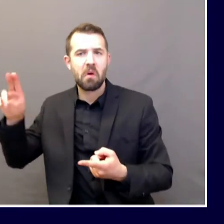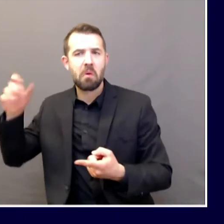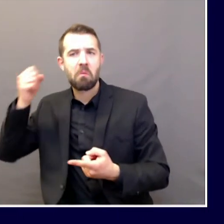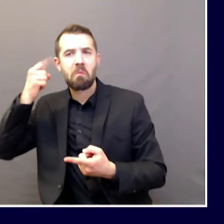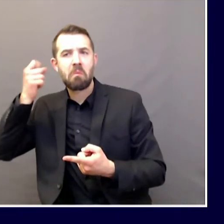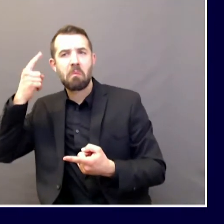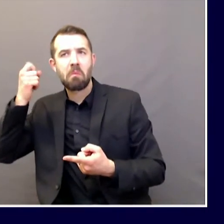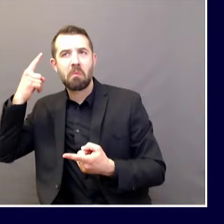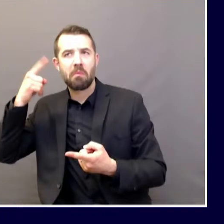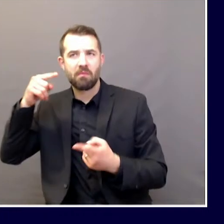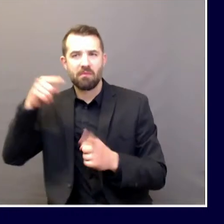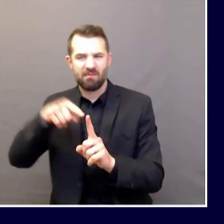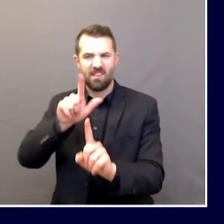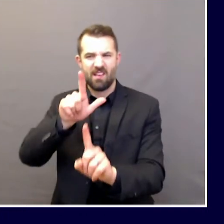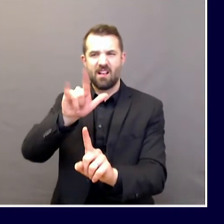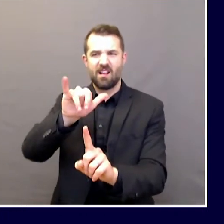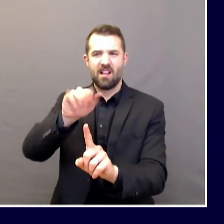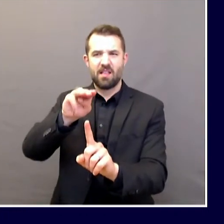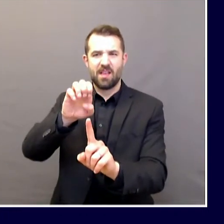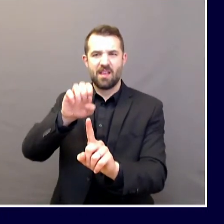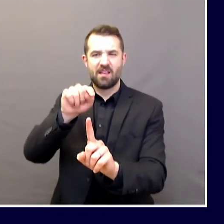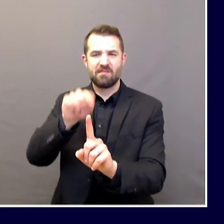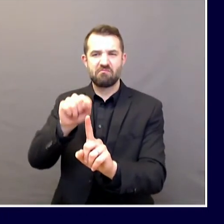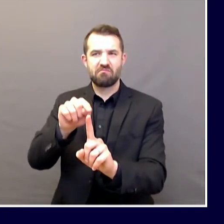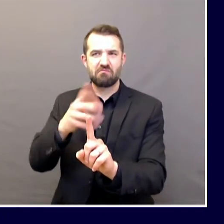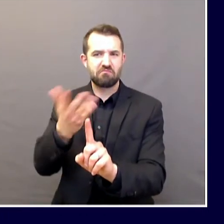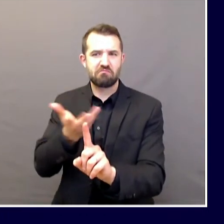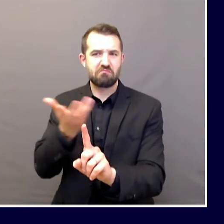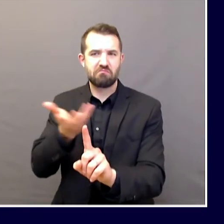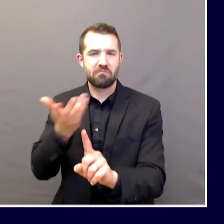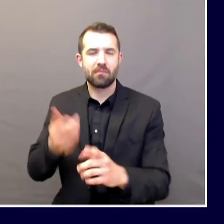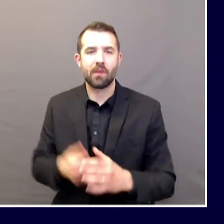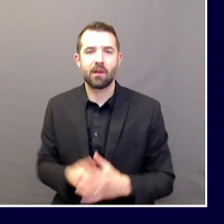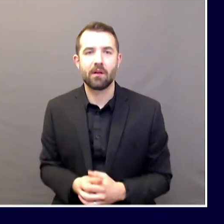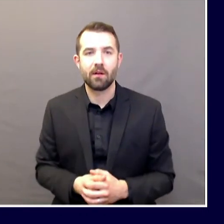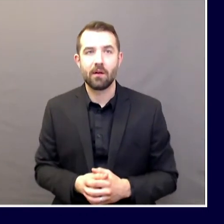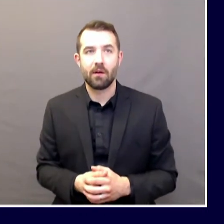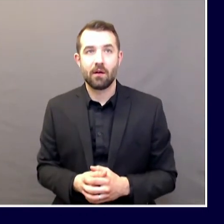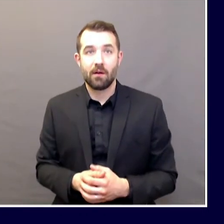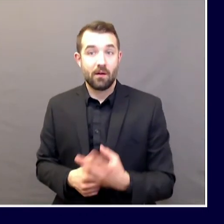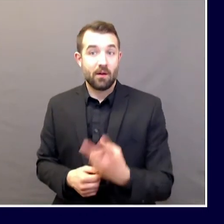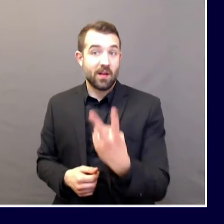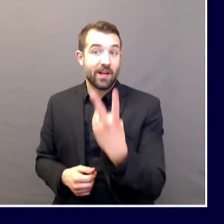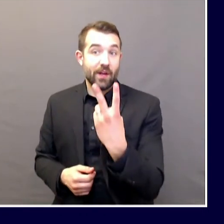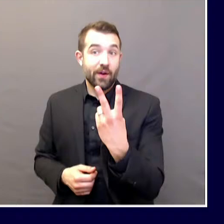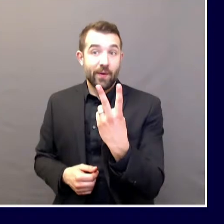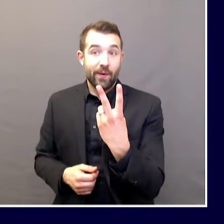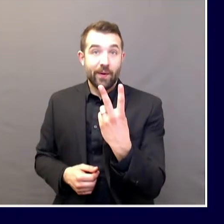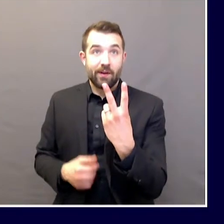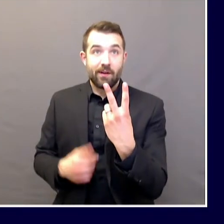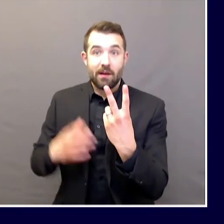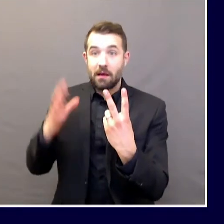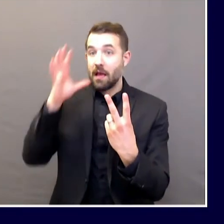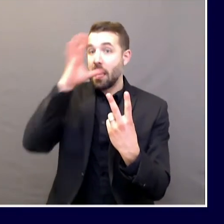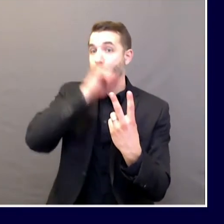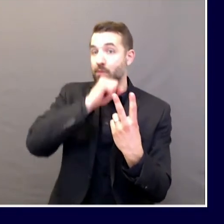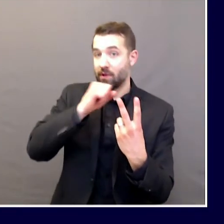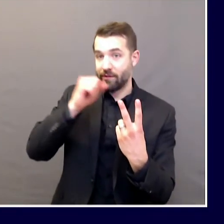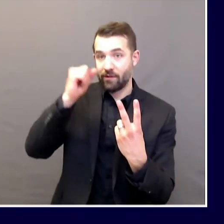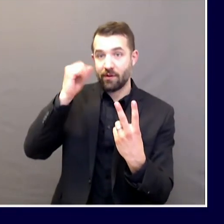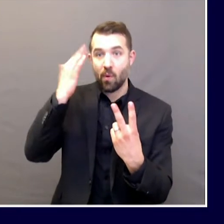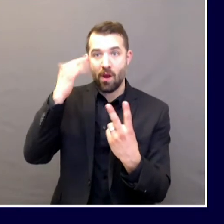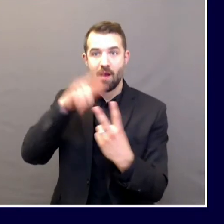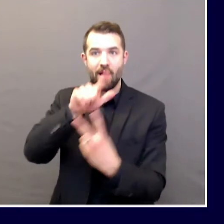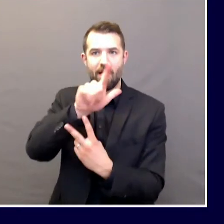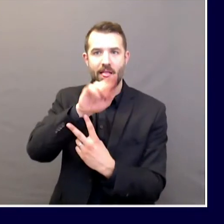outside. Yep, there are 2 hypotheses that are at play with respect to the decrease in Lyme disease cases. Number